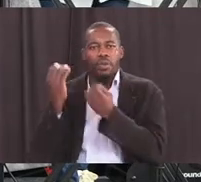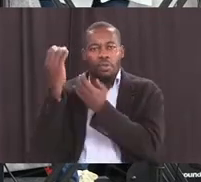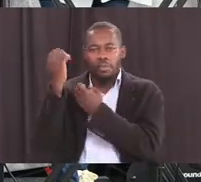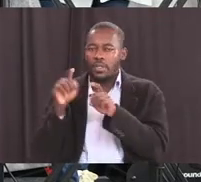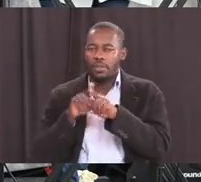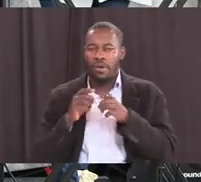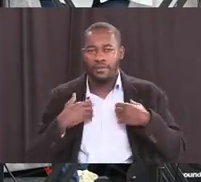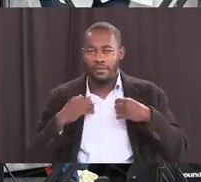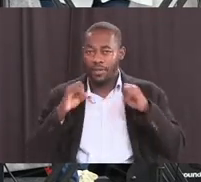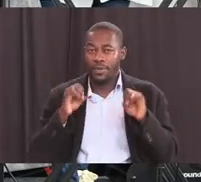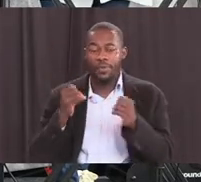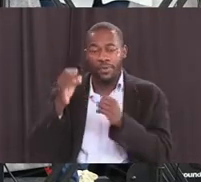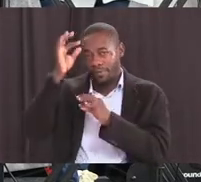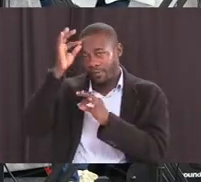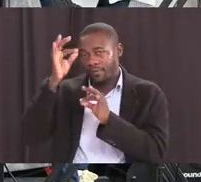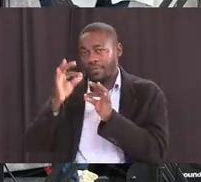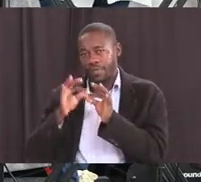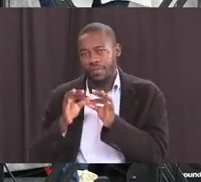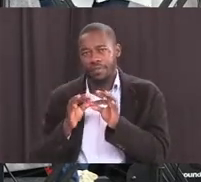faith.